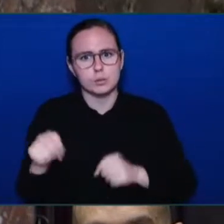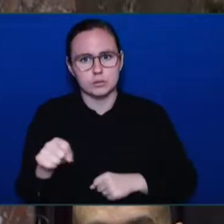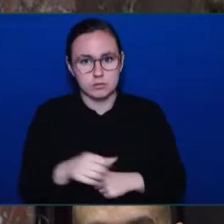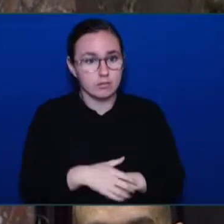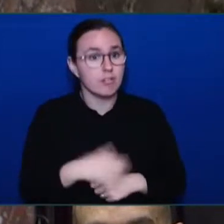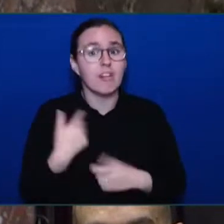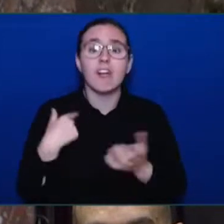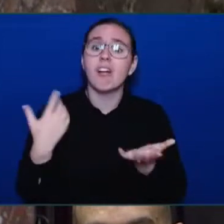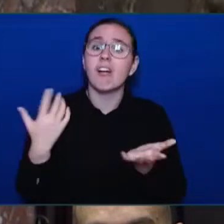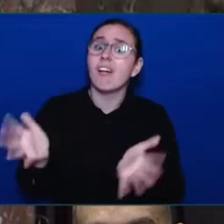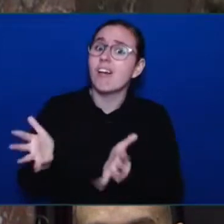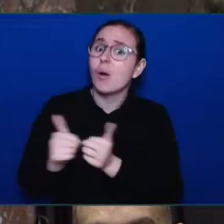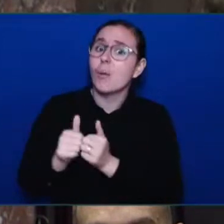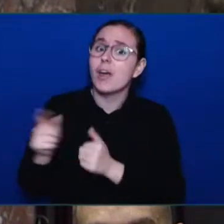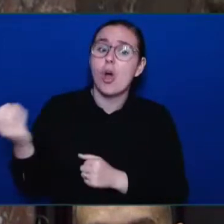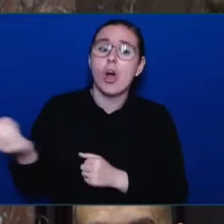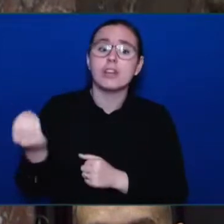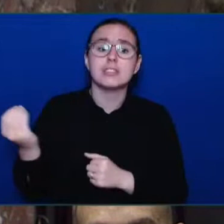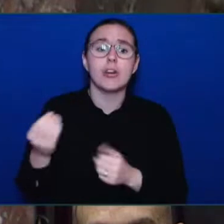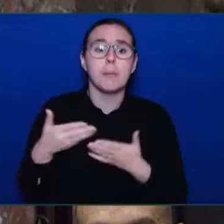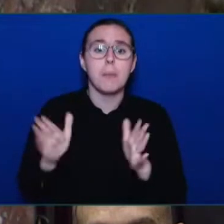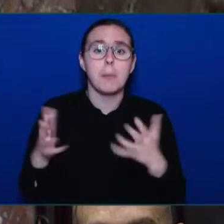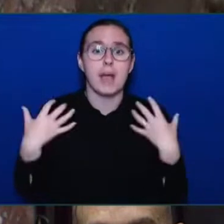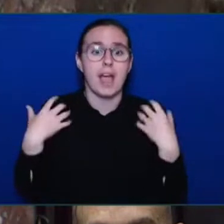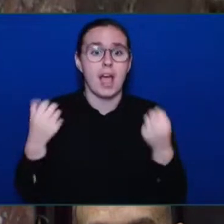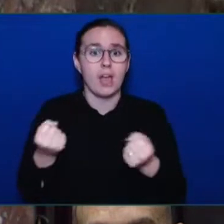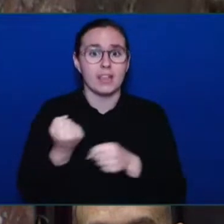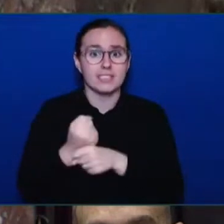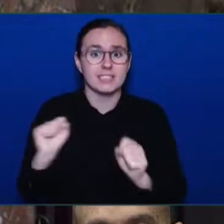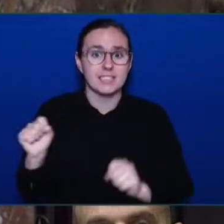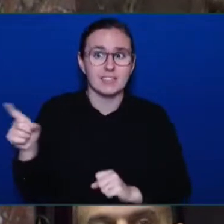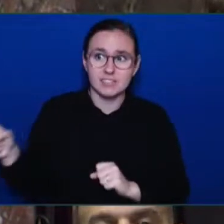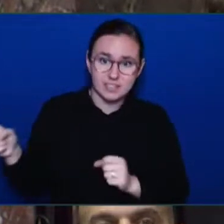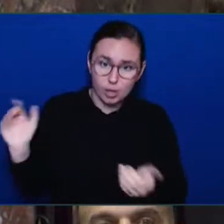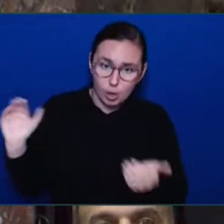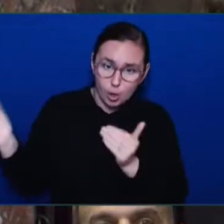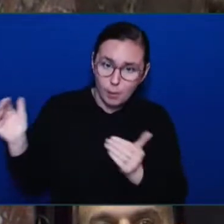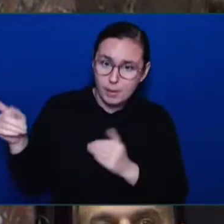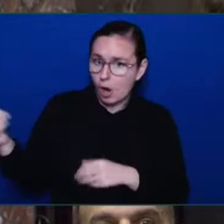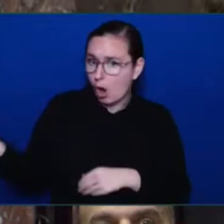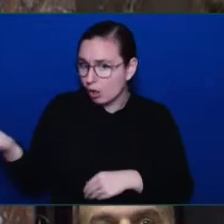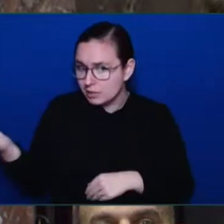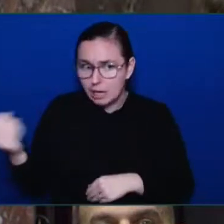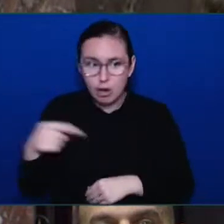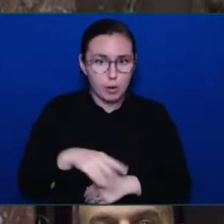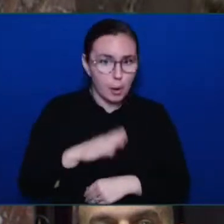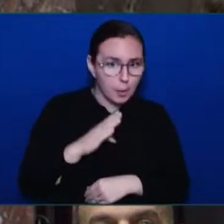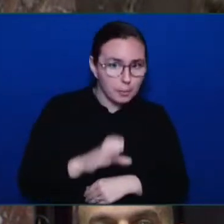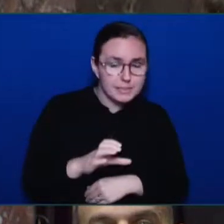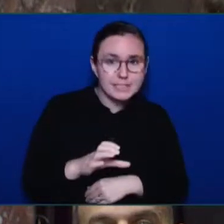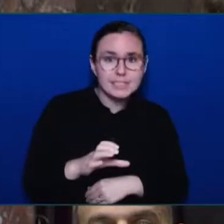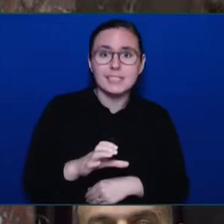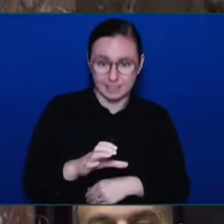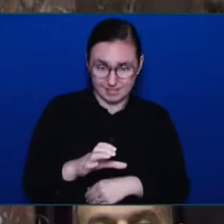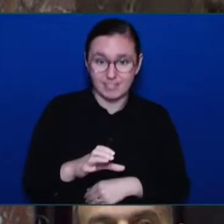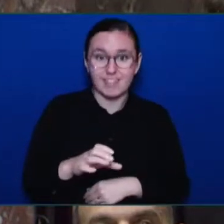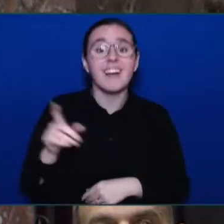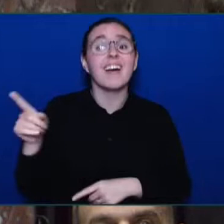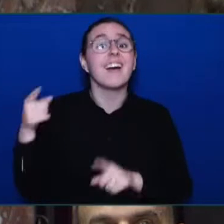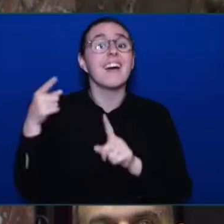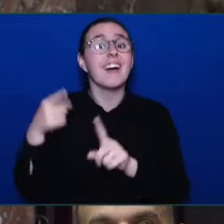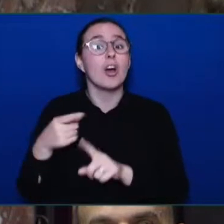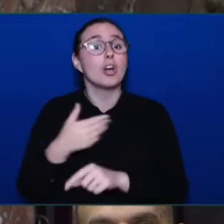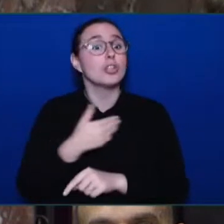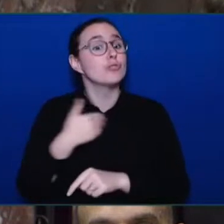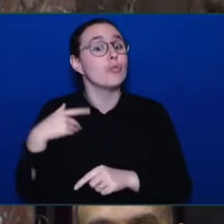and compared notes with him about the issues he's facing in the City of Toronto. Mr. Speaker, they have